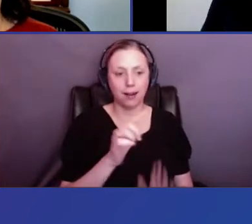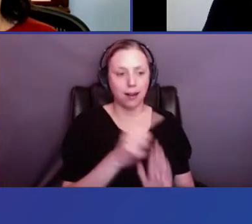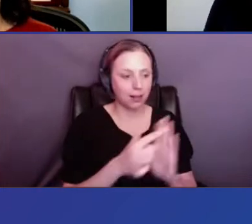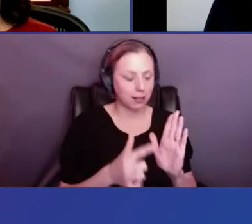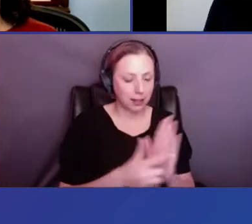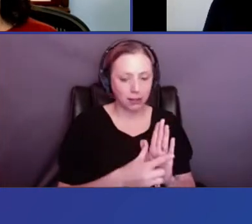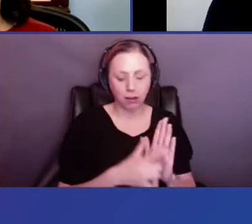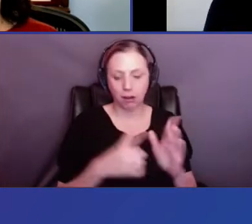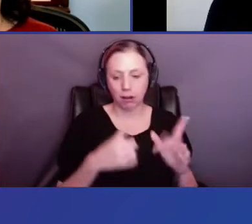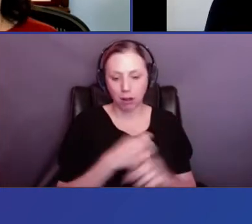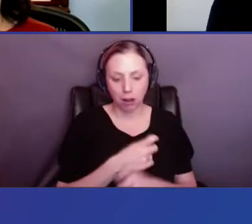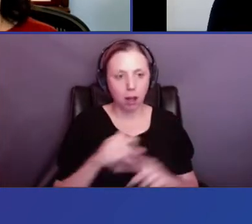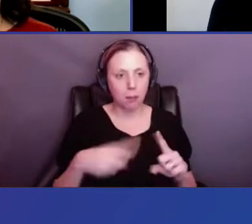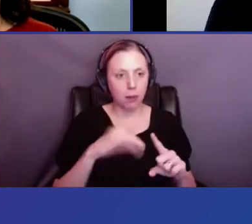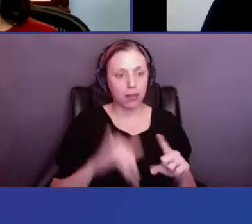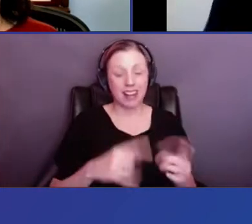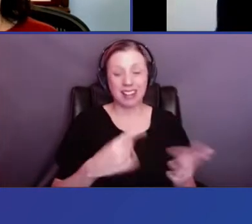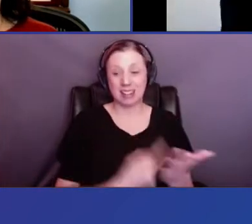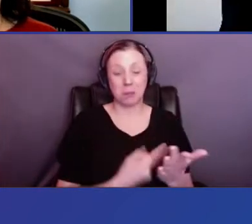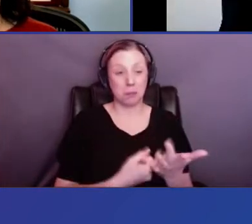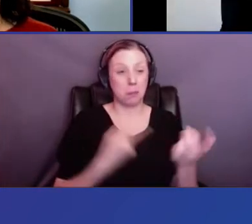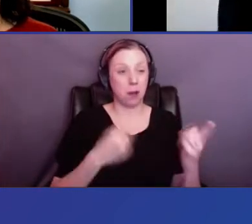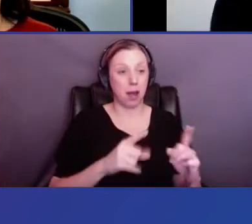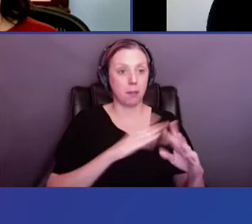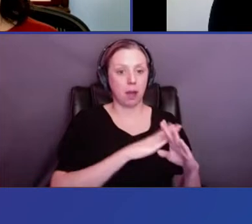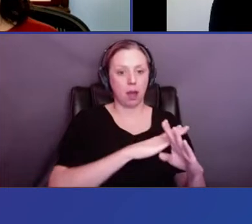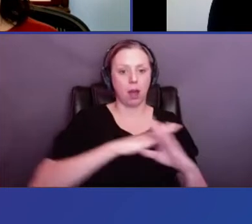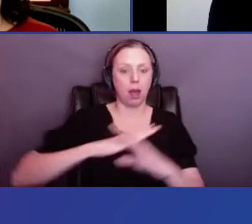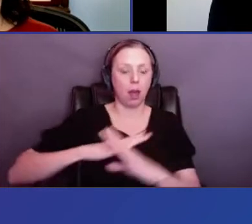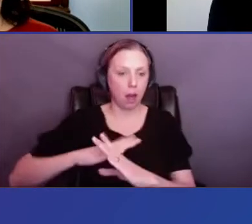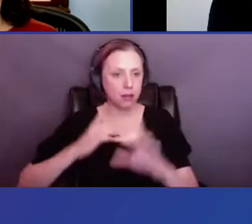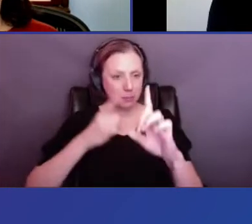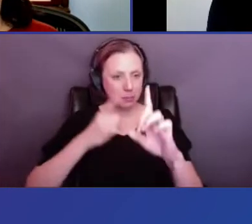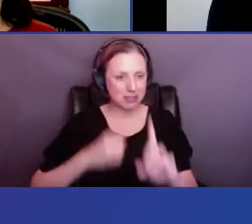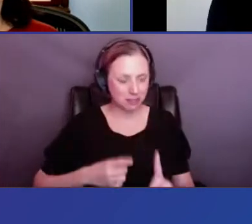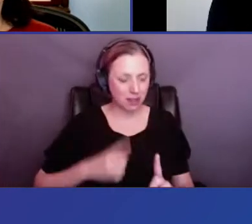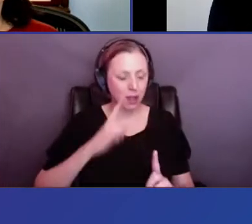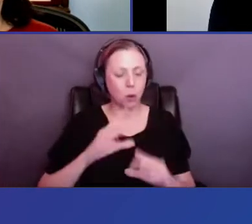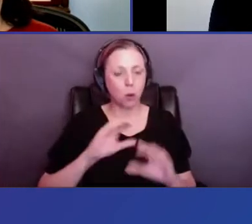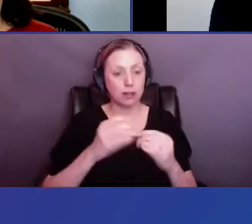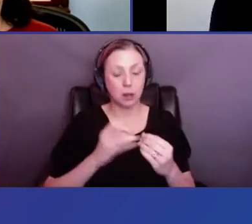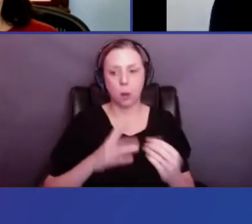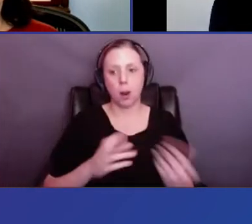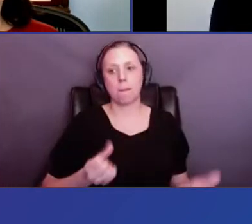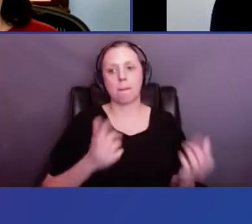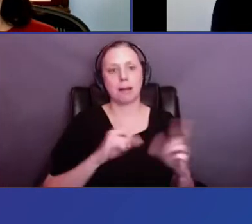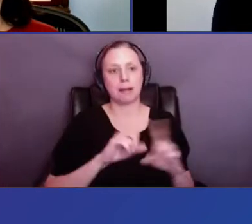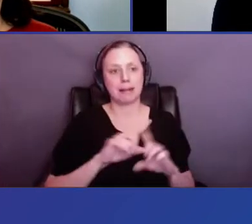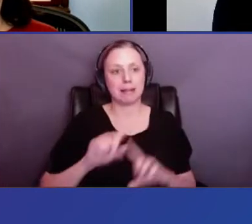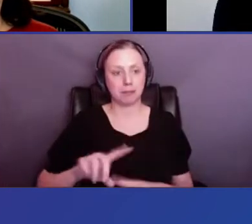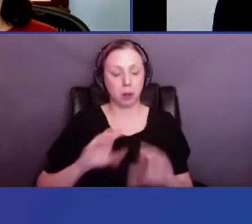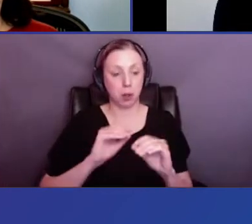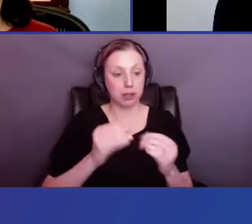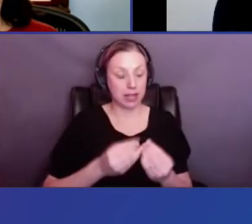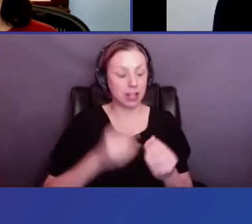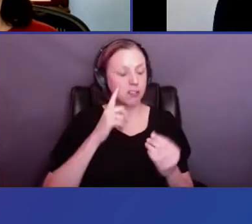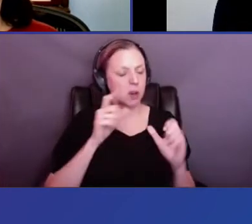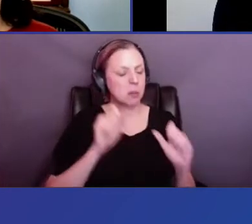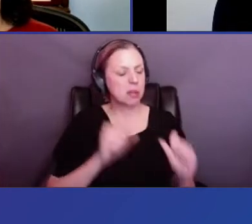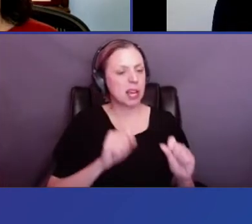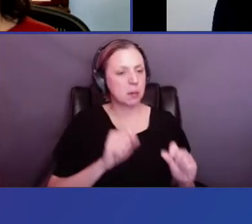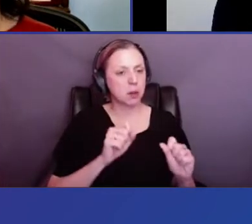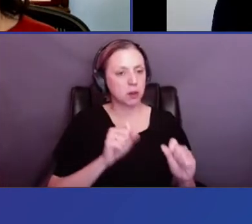of it that sometimes prohibit specific foundations or many foundations from being able to directly